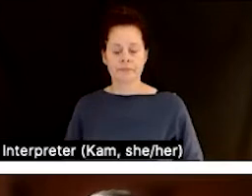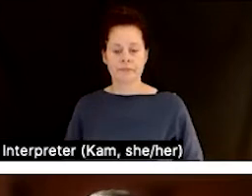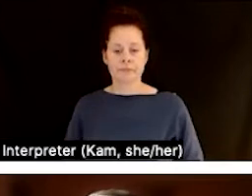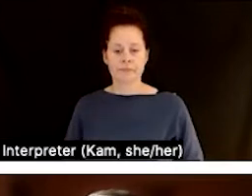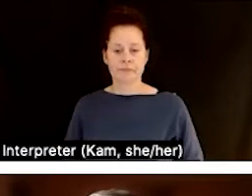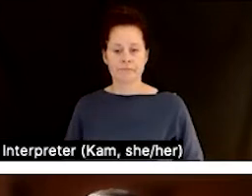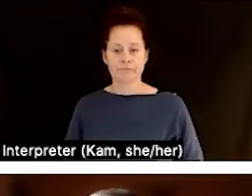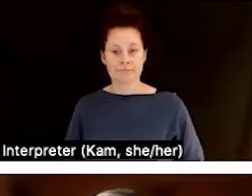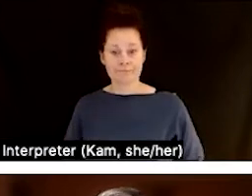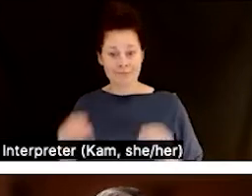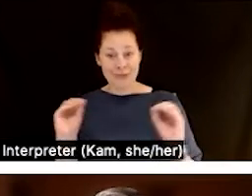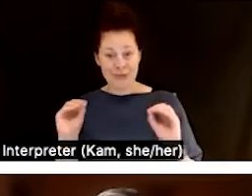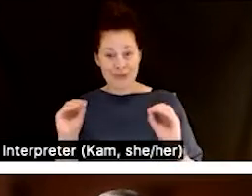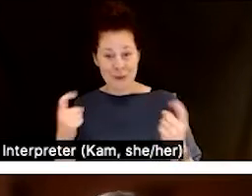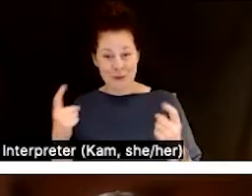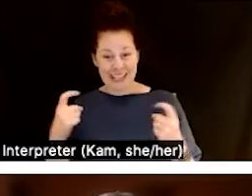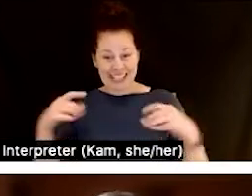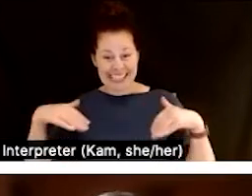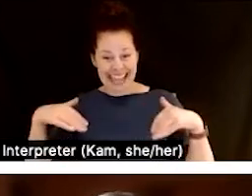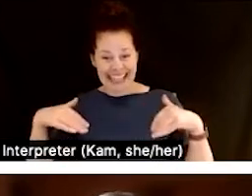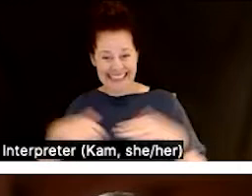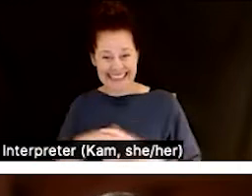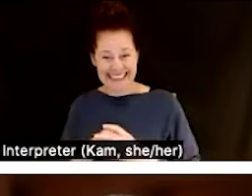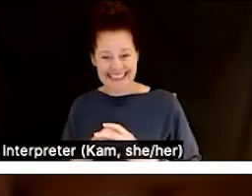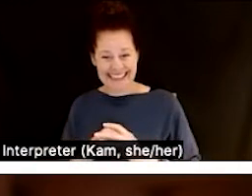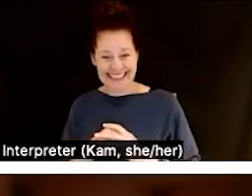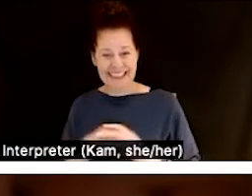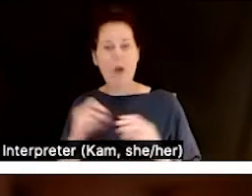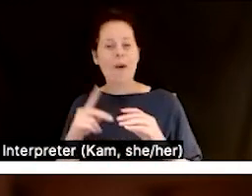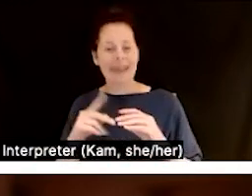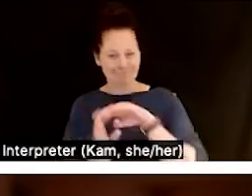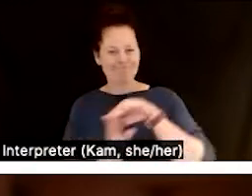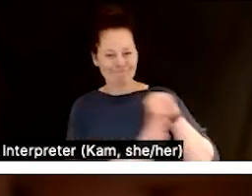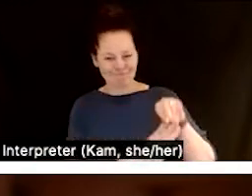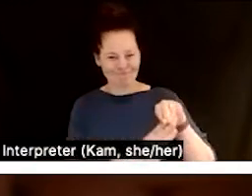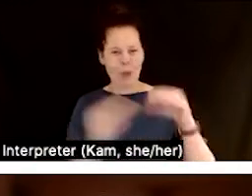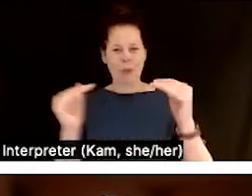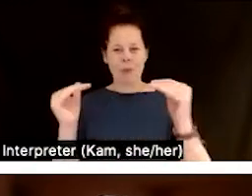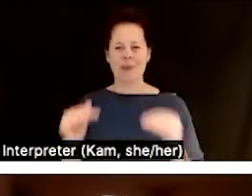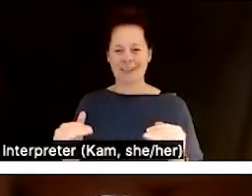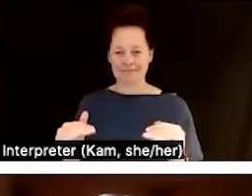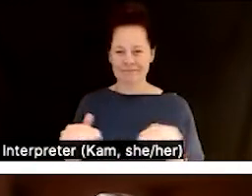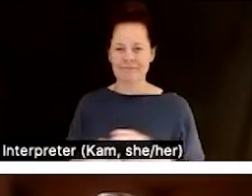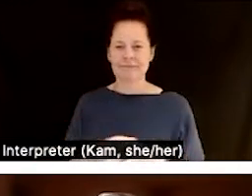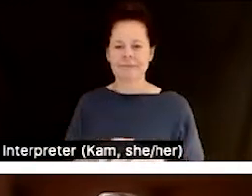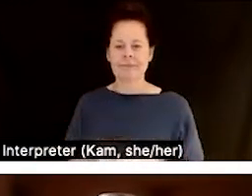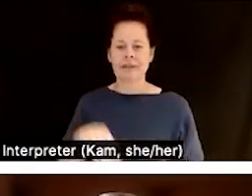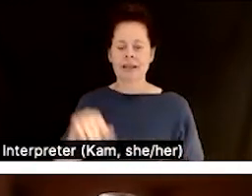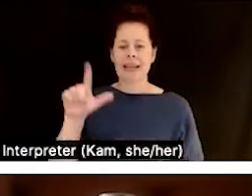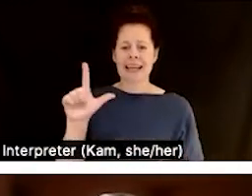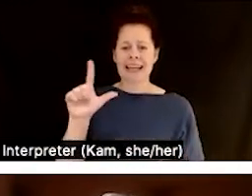No questions yet. Okay, we'll move on. So the lead conference, this was